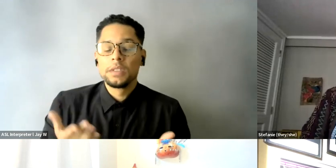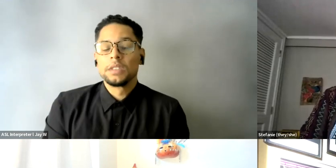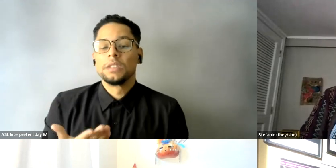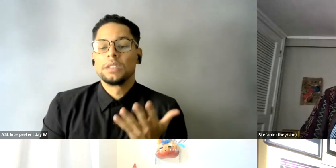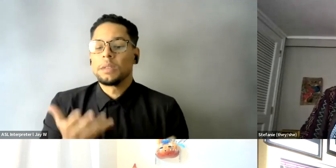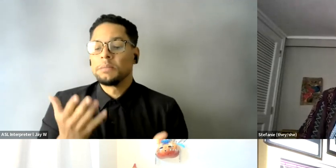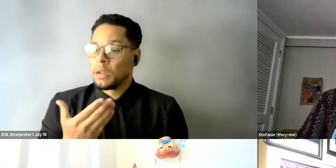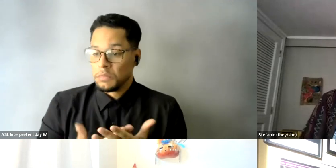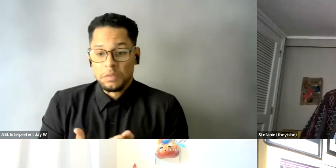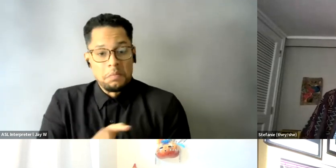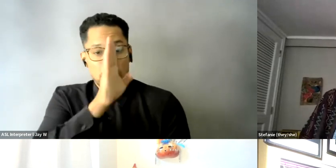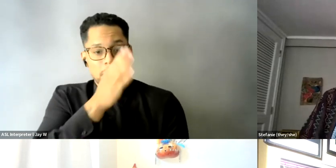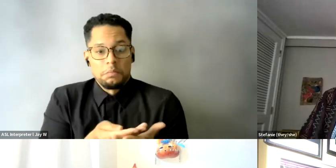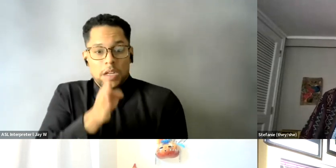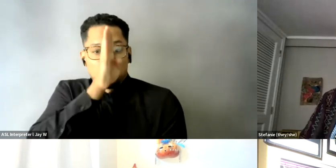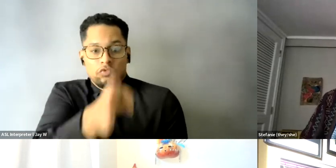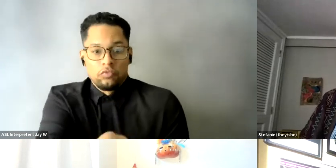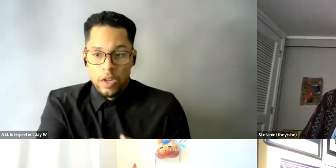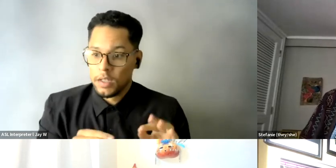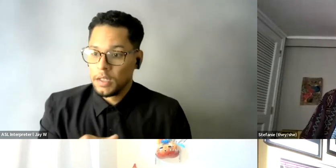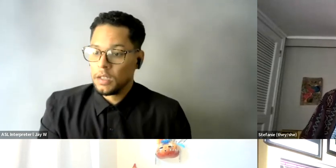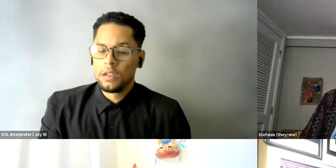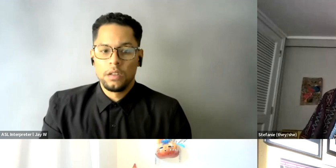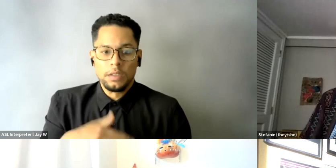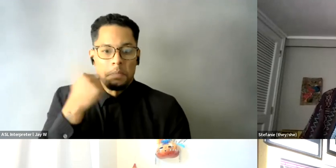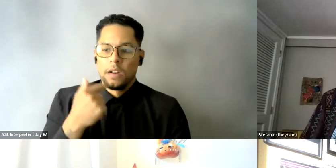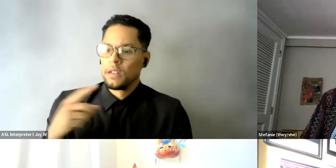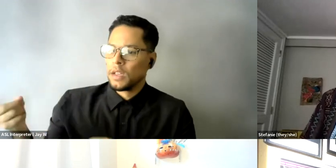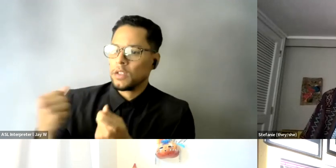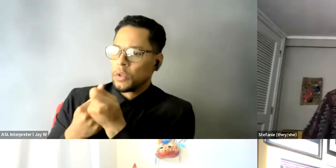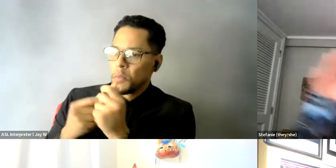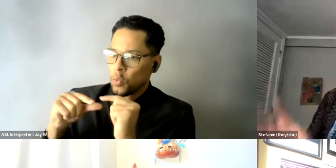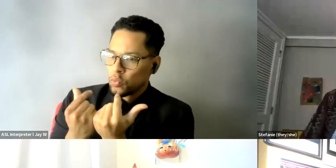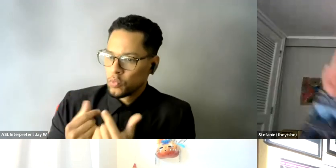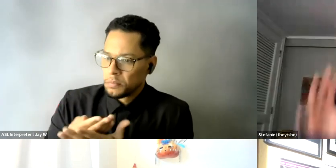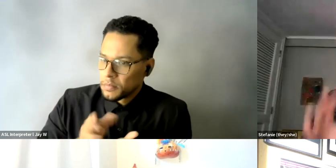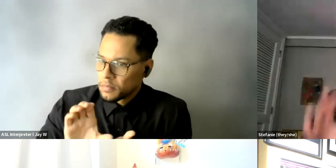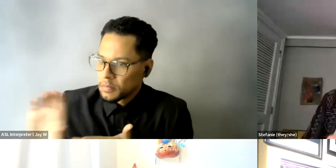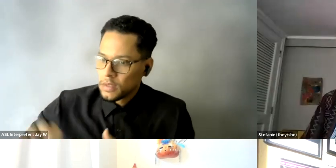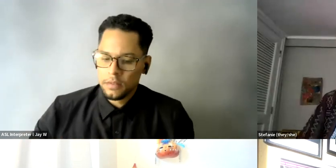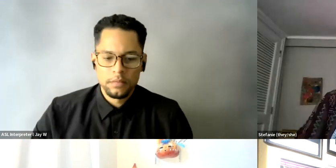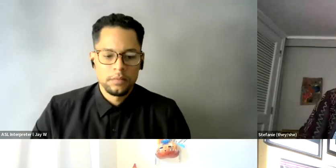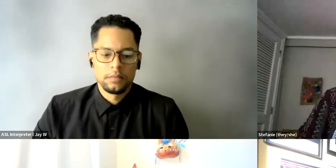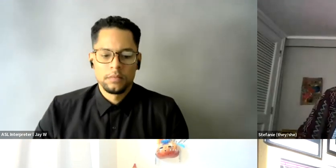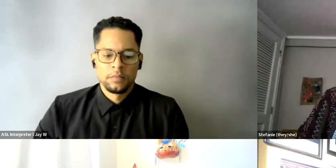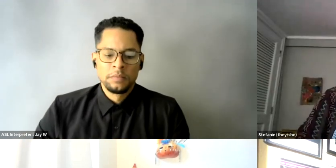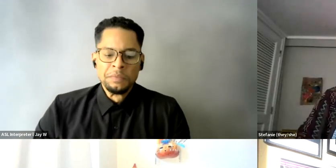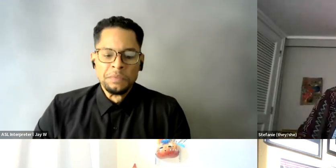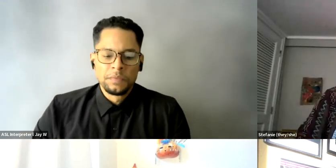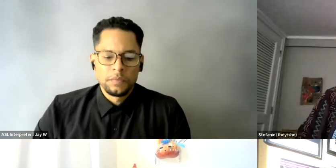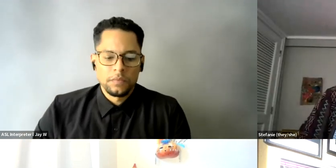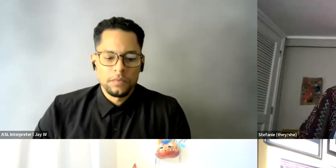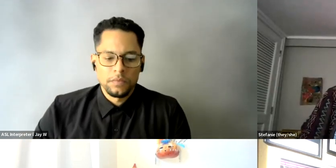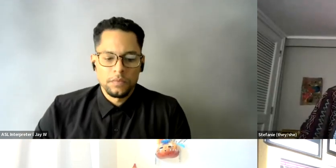another support group. So I think, you know, in the summarizing that to say,